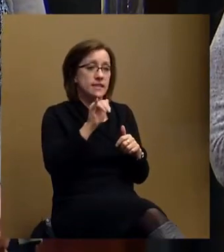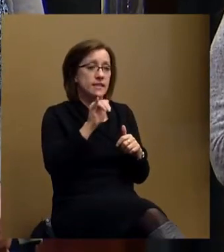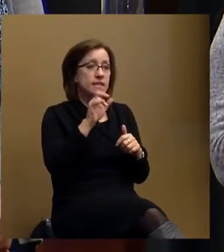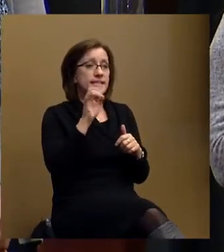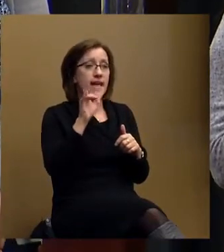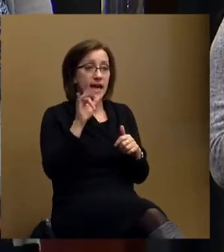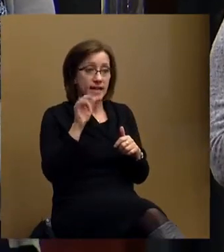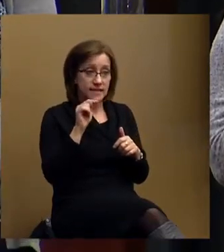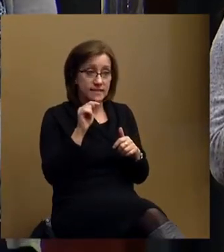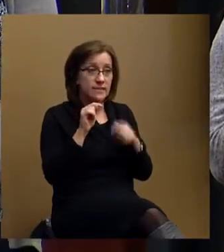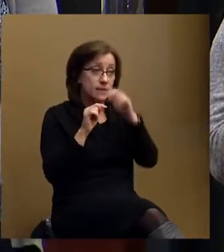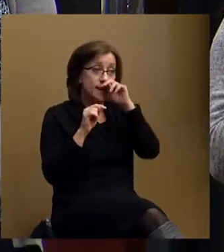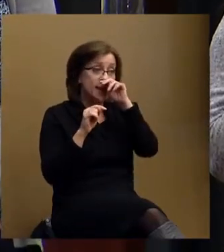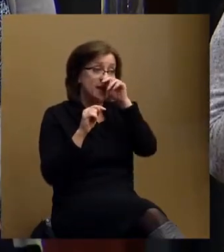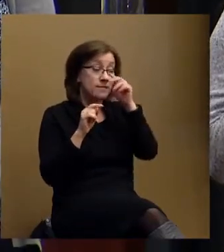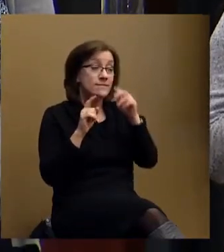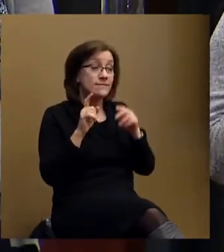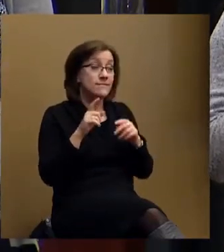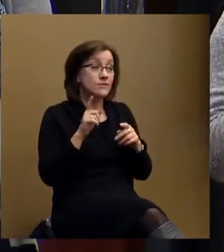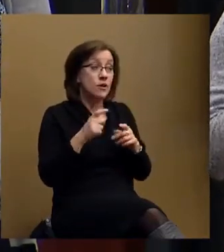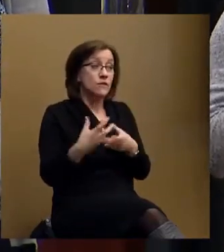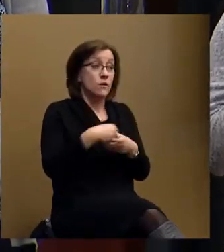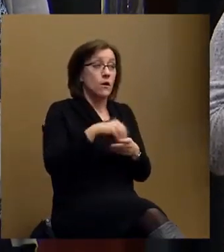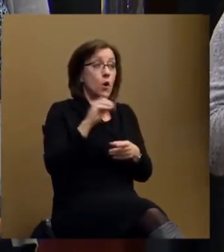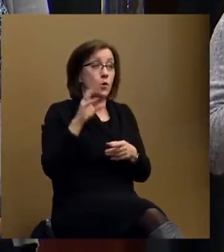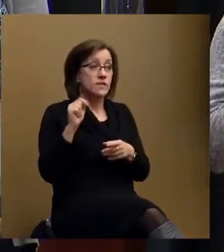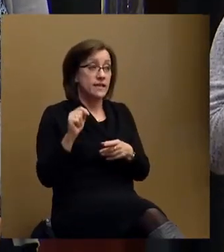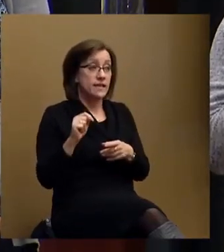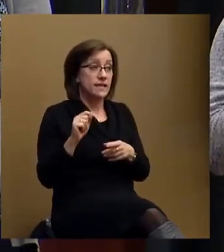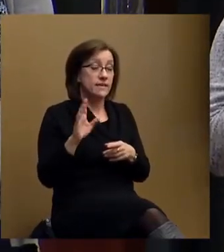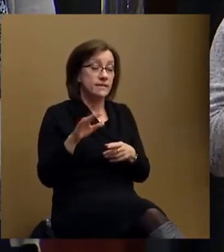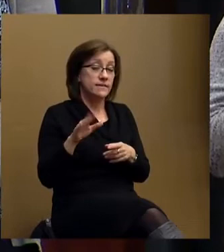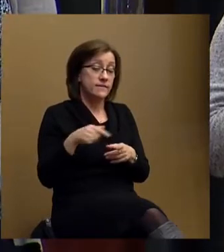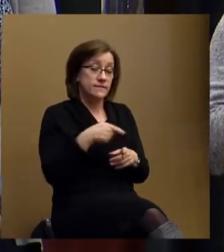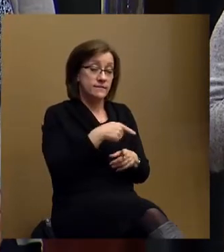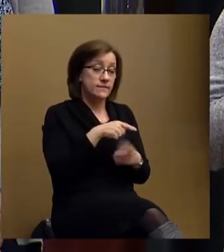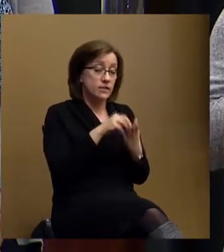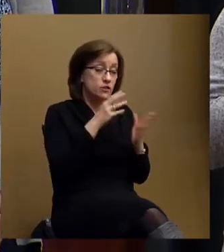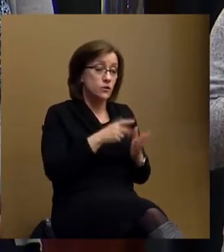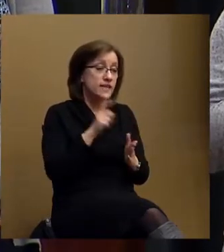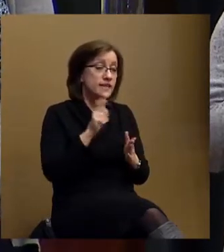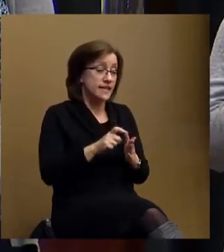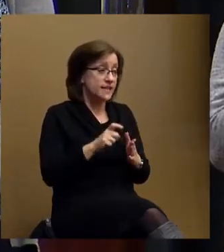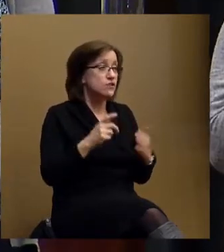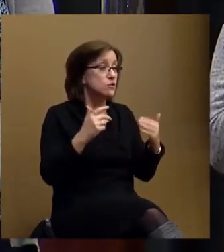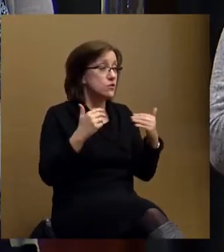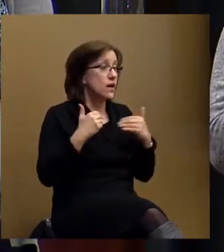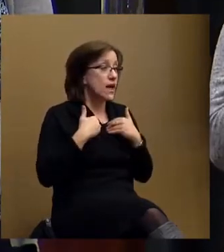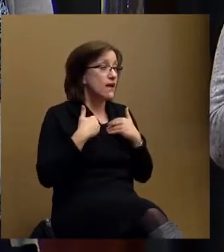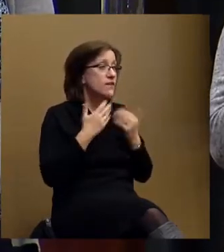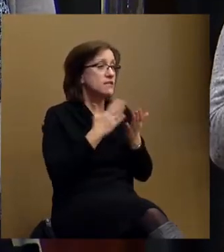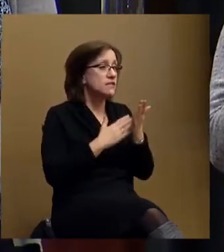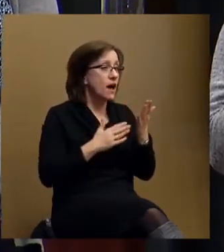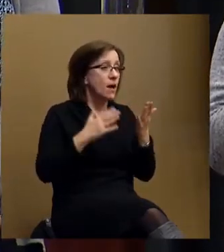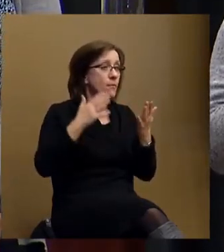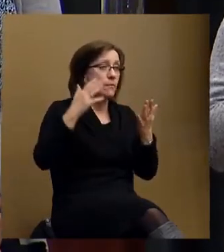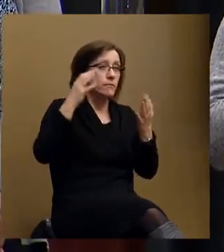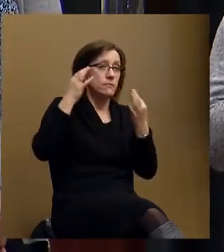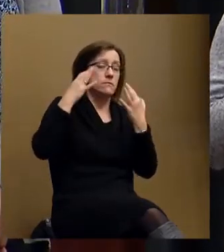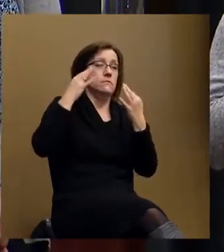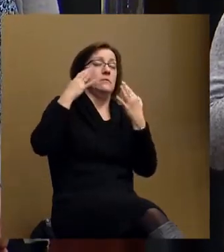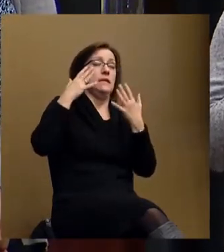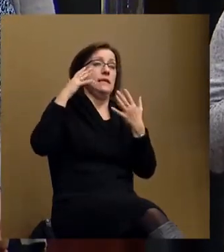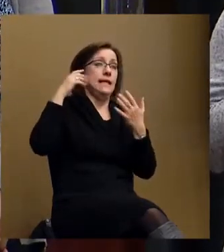part of that conversation about how often your student needs to have some input. The other thing